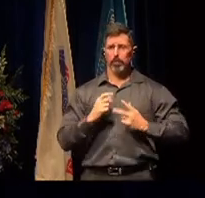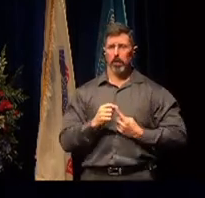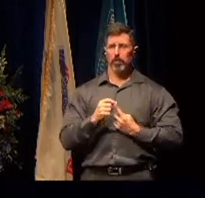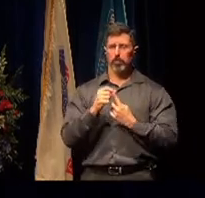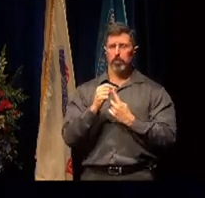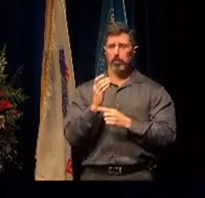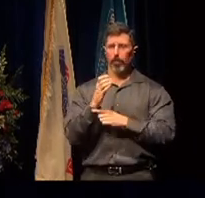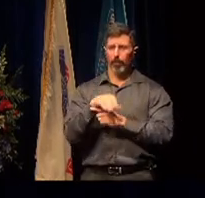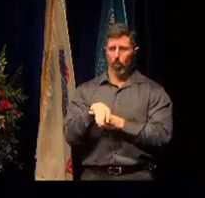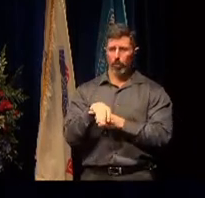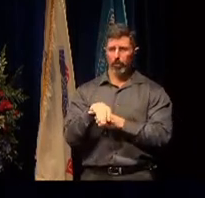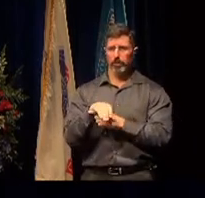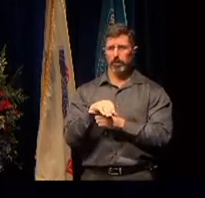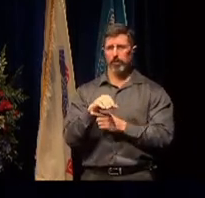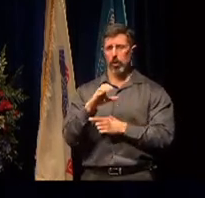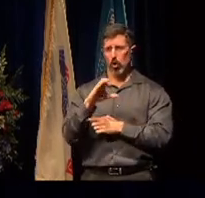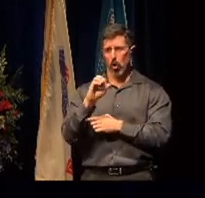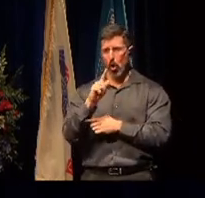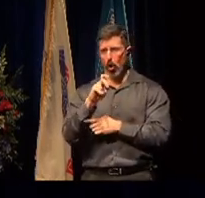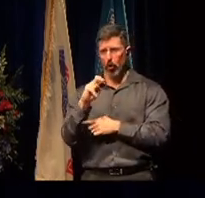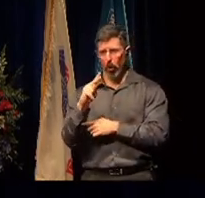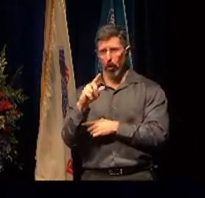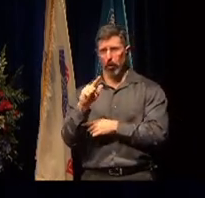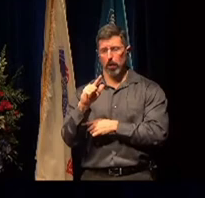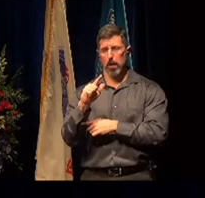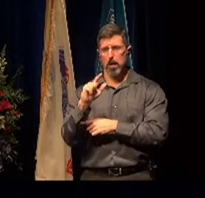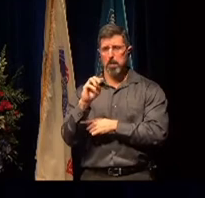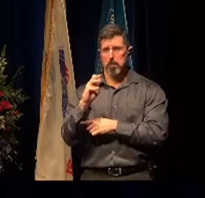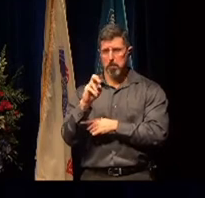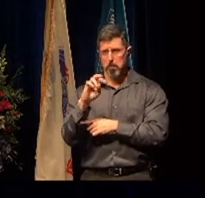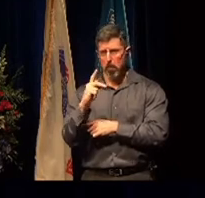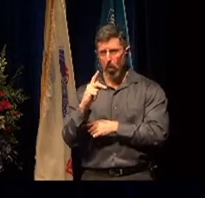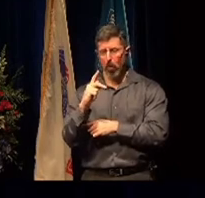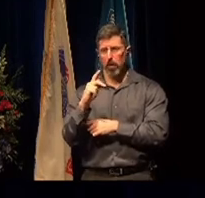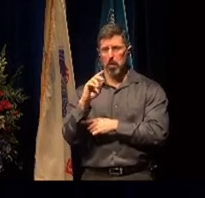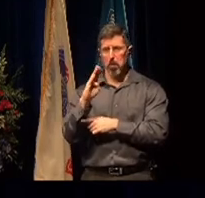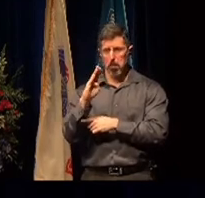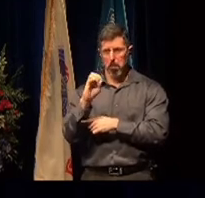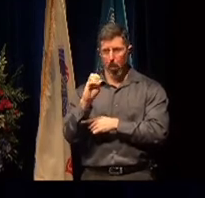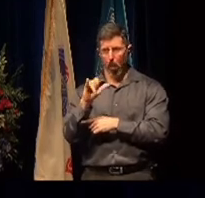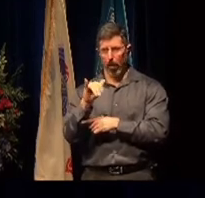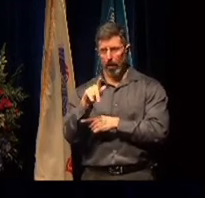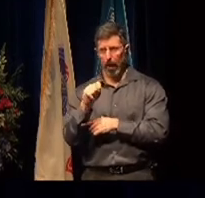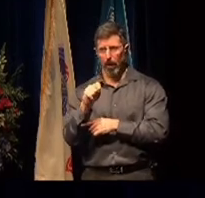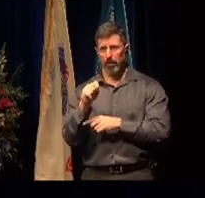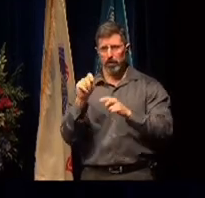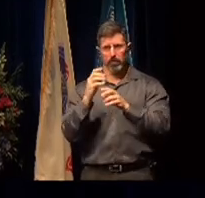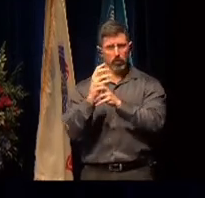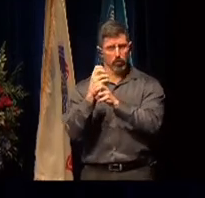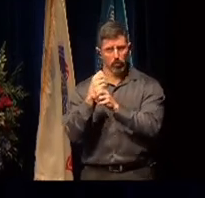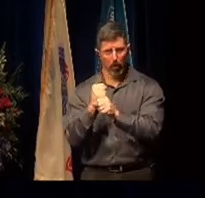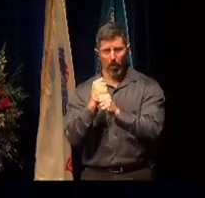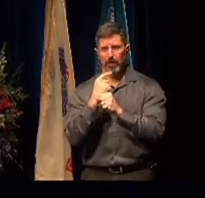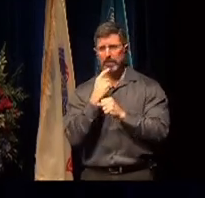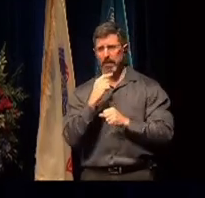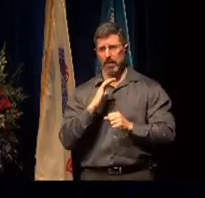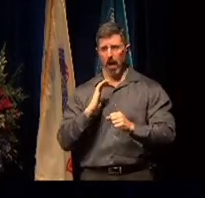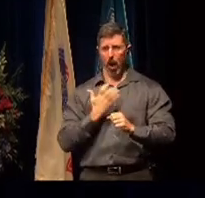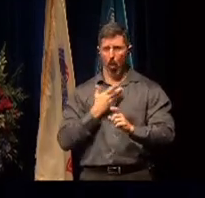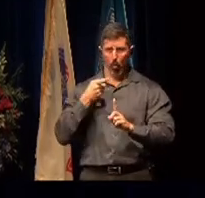Colonel Mark Boyatt characterizes the core purpose of Special Forces as working